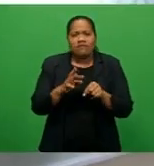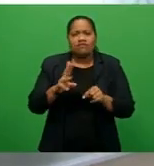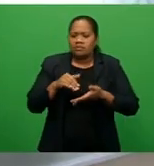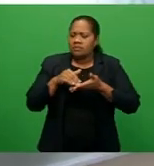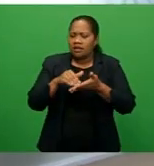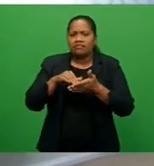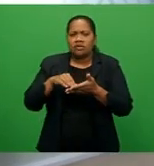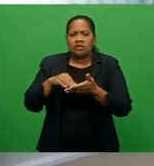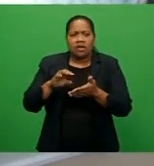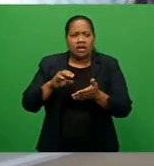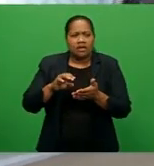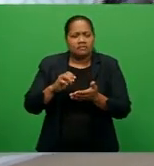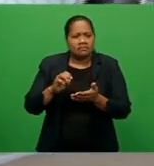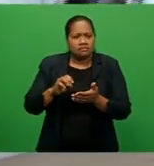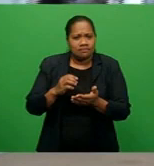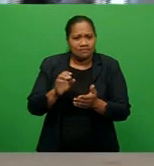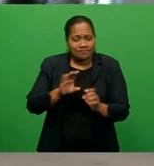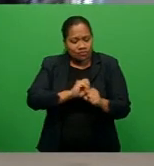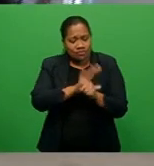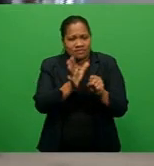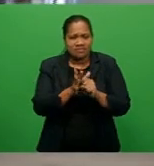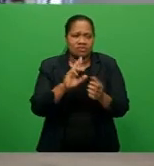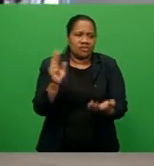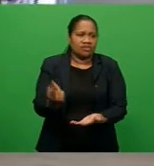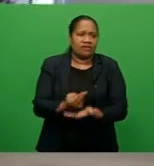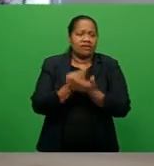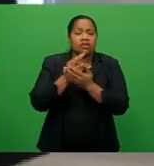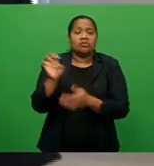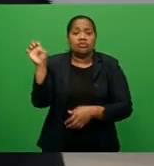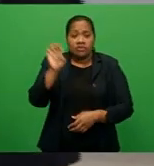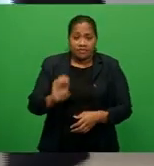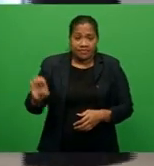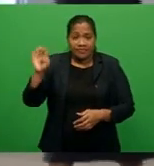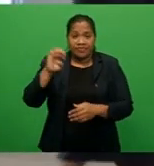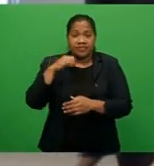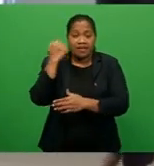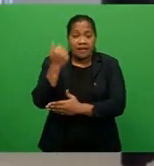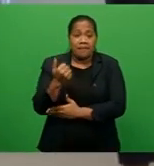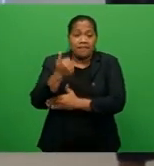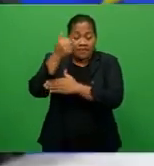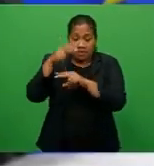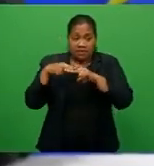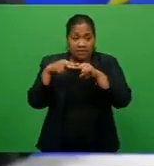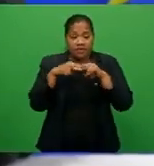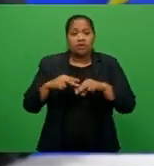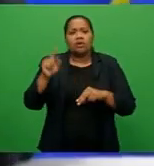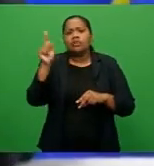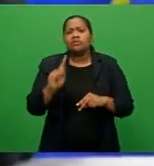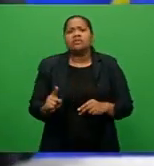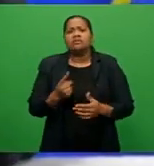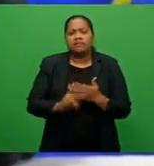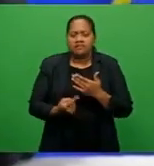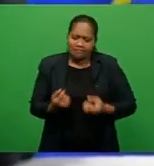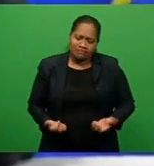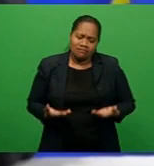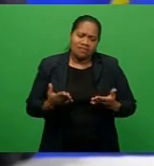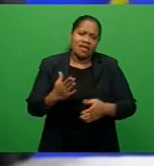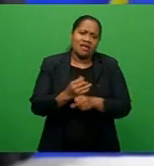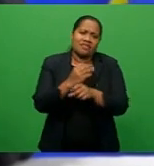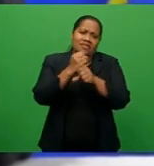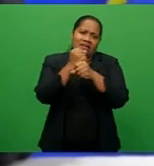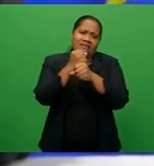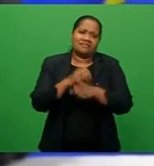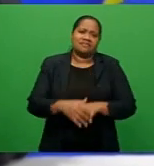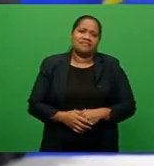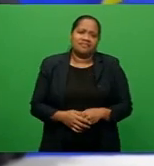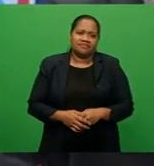for Economy Ayasai Kayum and European Union Ambassador to Fiji Sujiro Sim today provided an update on the talks.